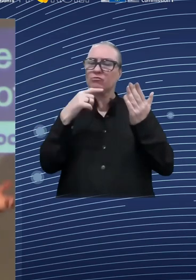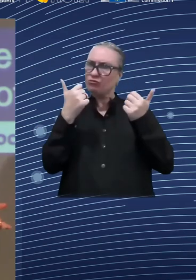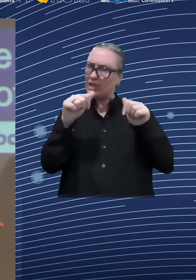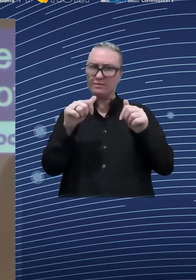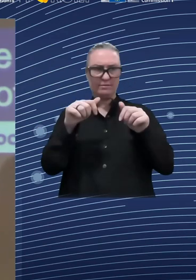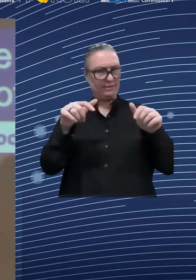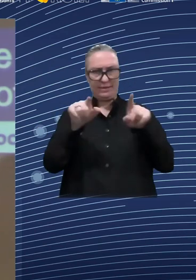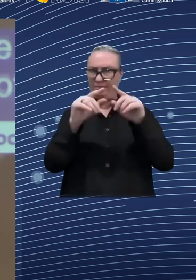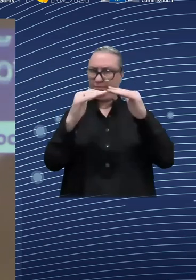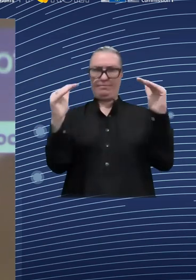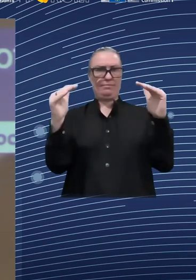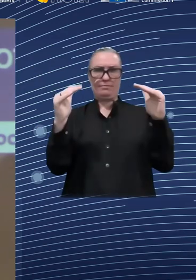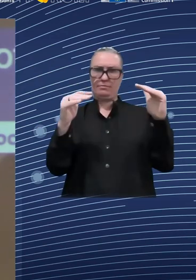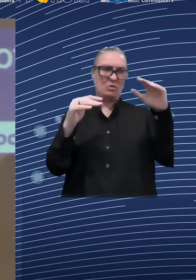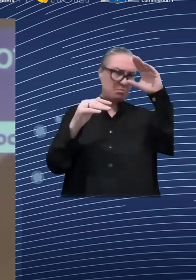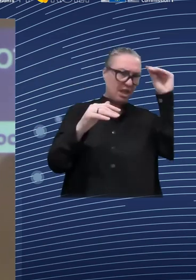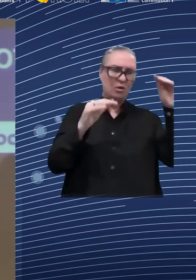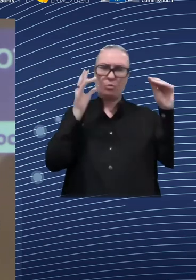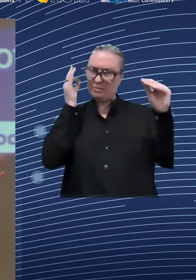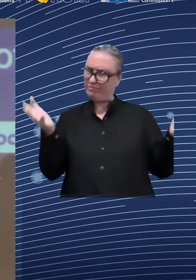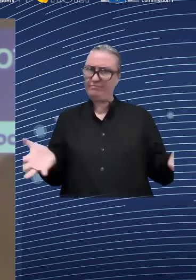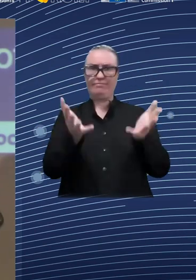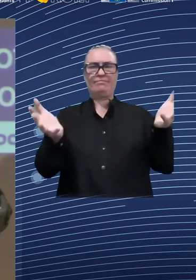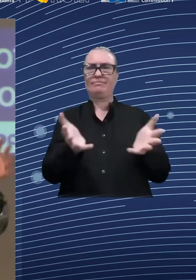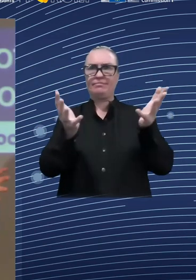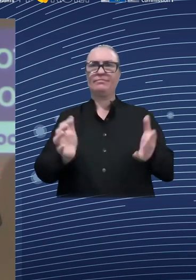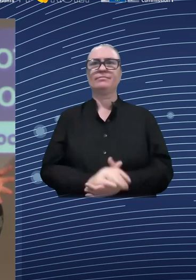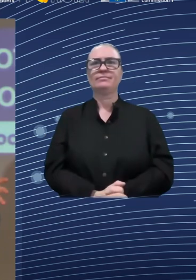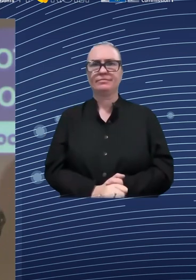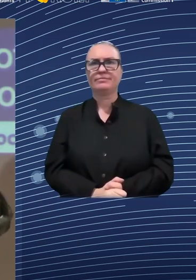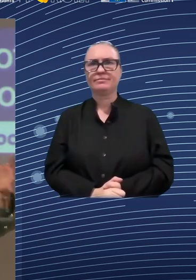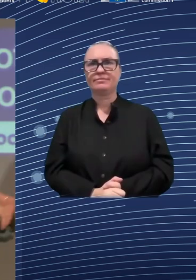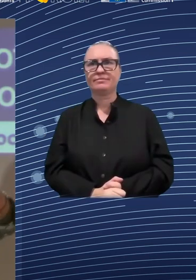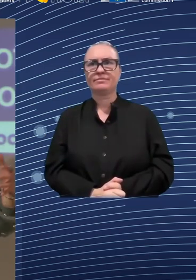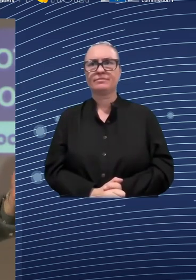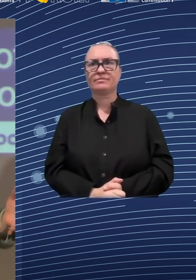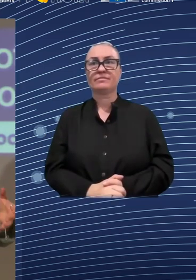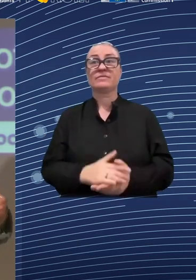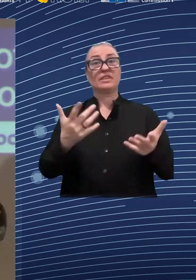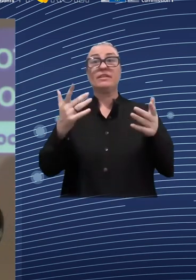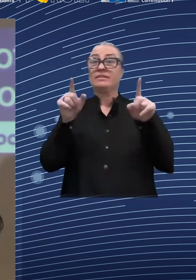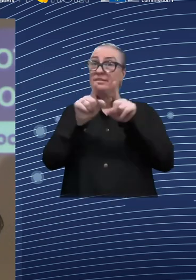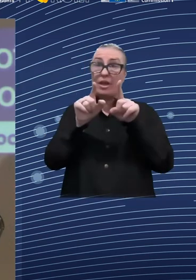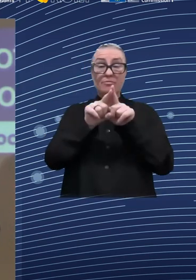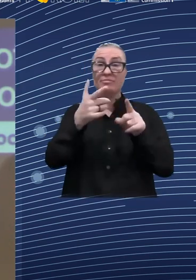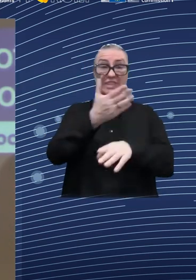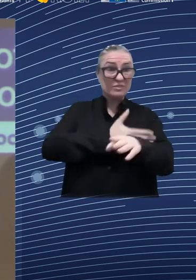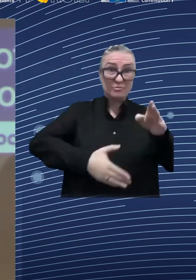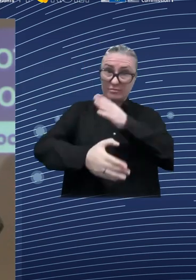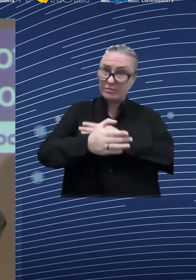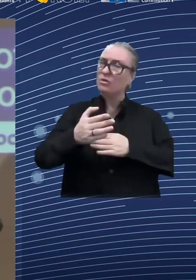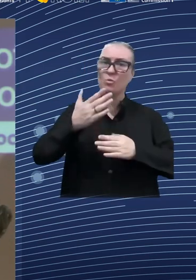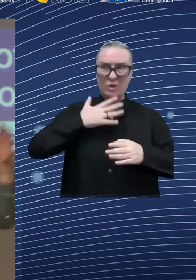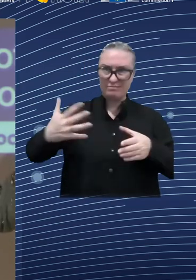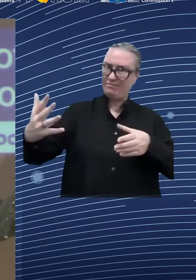huge work. It's huge work for each single subject, like mathematics, like languages. How can we deal with this? And now